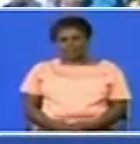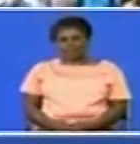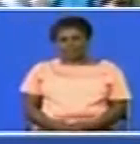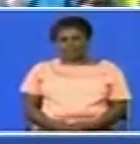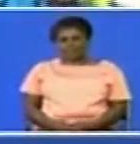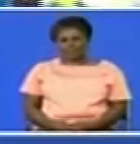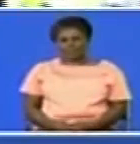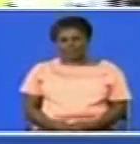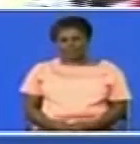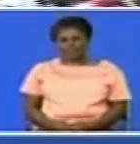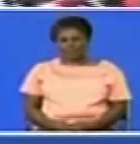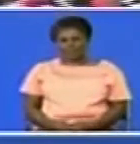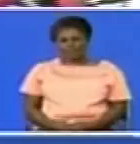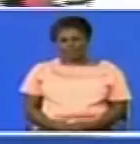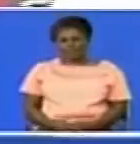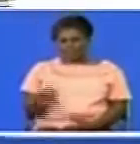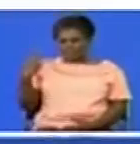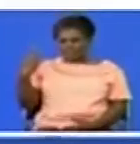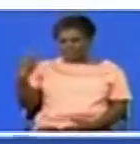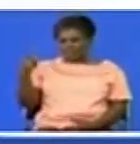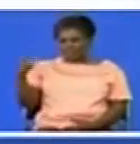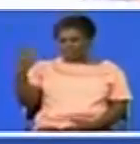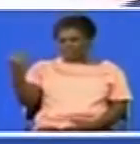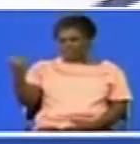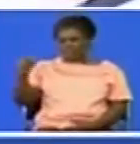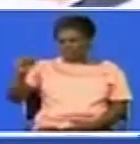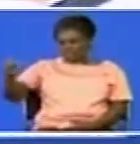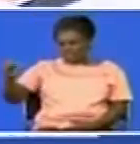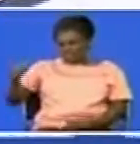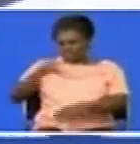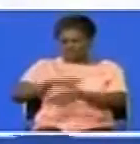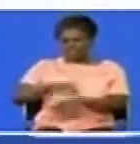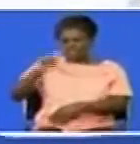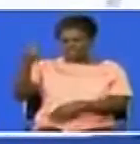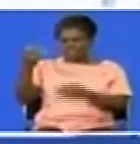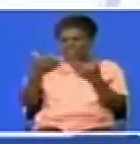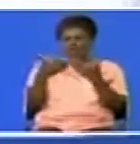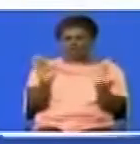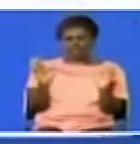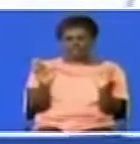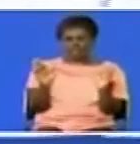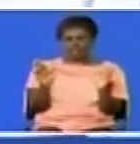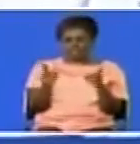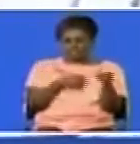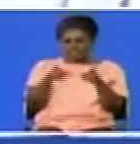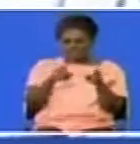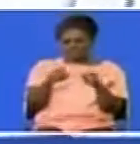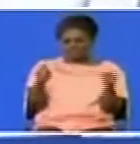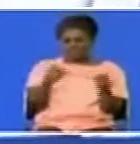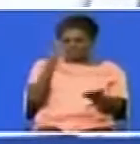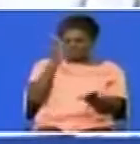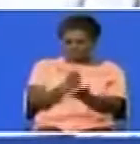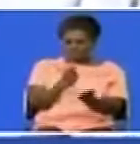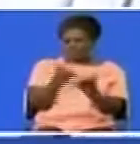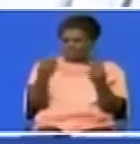As Sebastian Soderberg walks away with 3.5 million Kenya shillings, the Kenya Open Golf Challenge Tour has once again proved elusive for